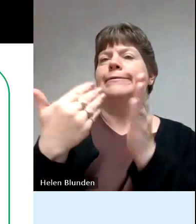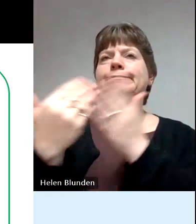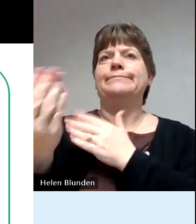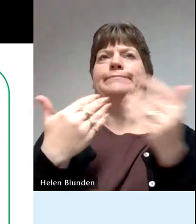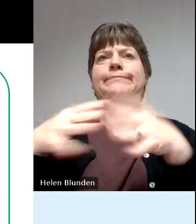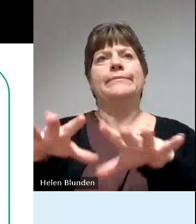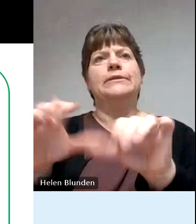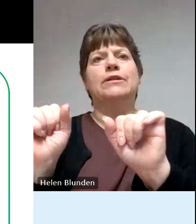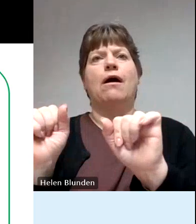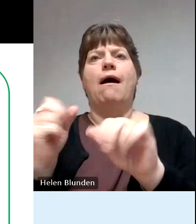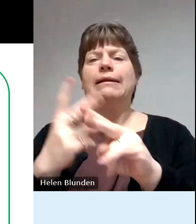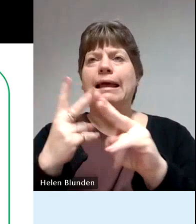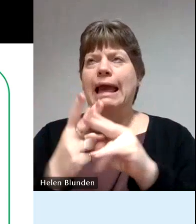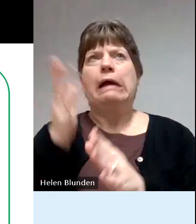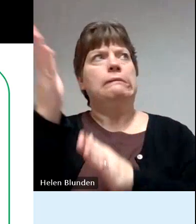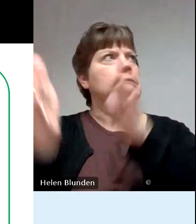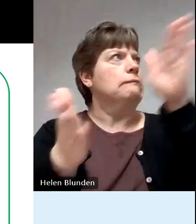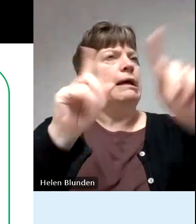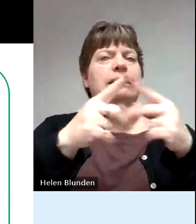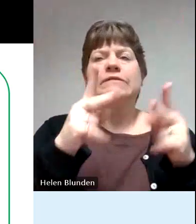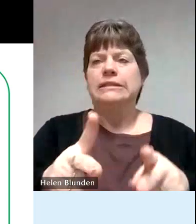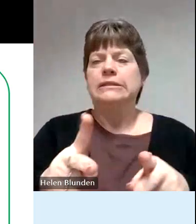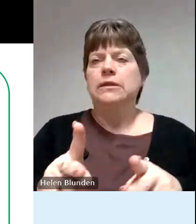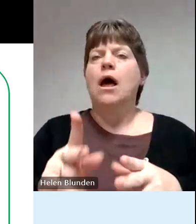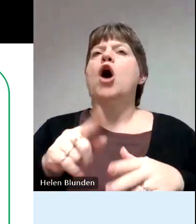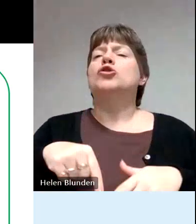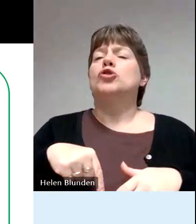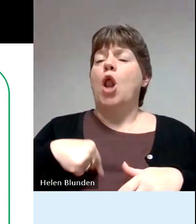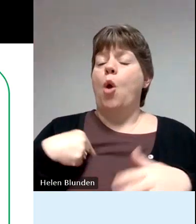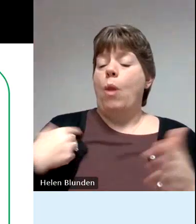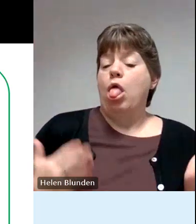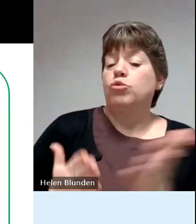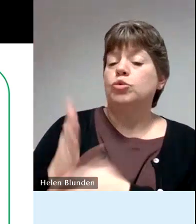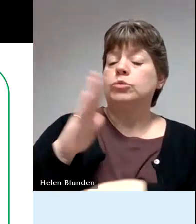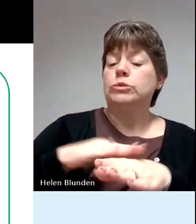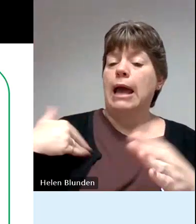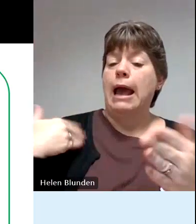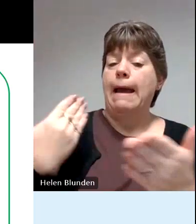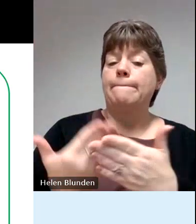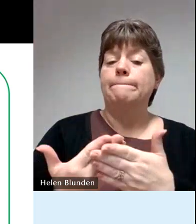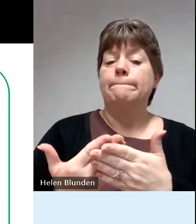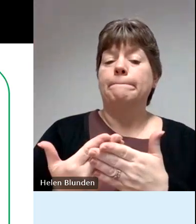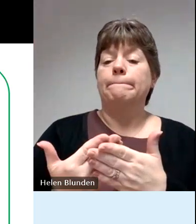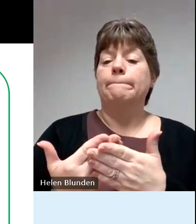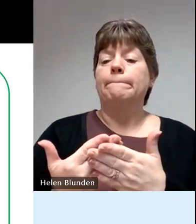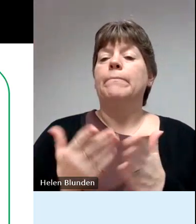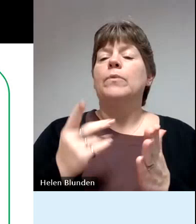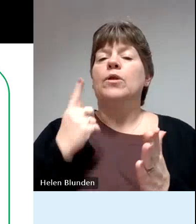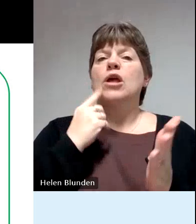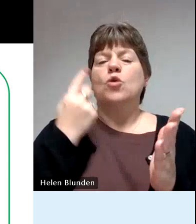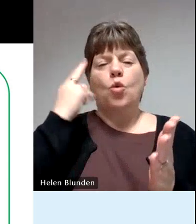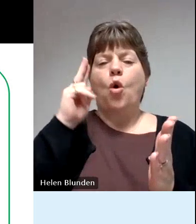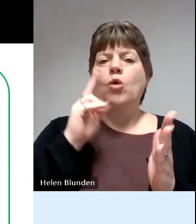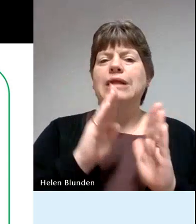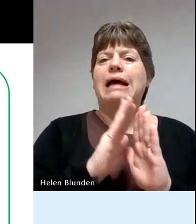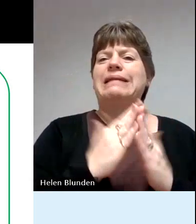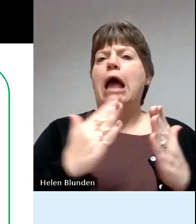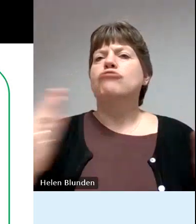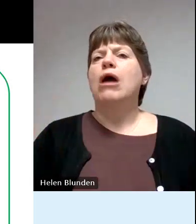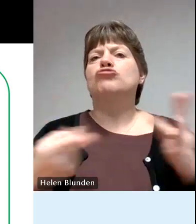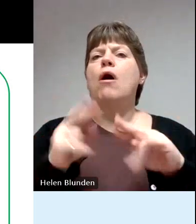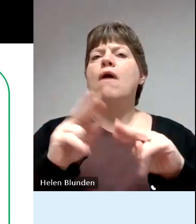start again and enter different systems, gradually and over time via a mechanism that's known as the Directory of Services,